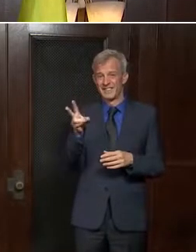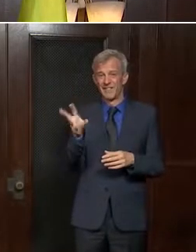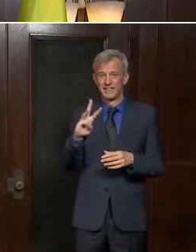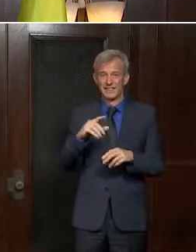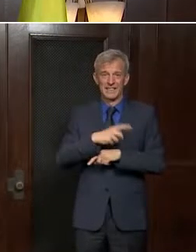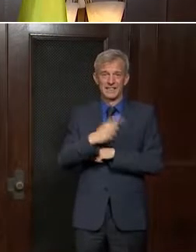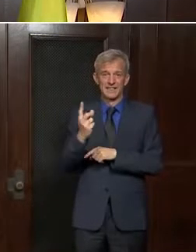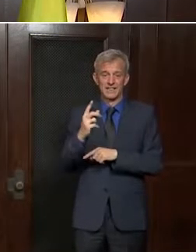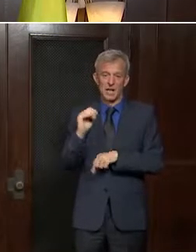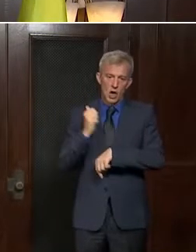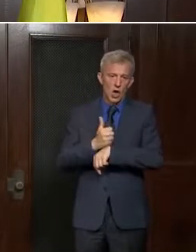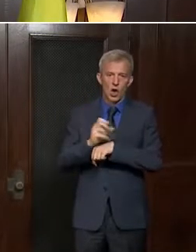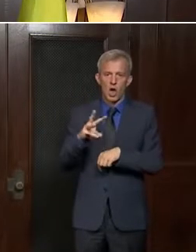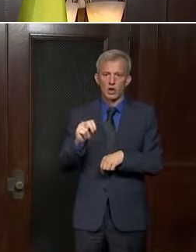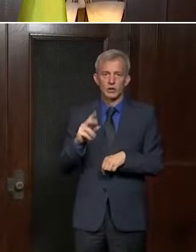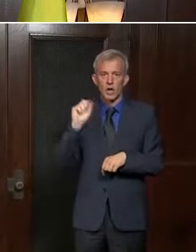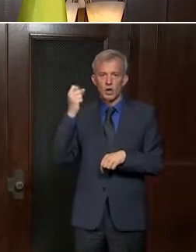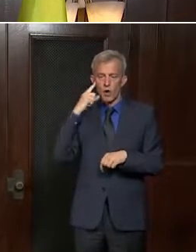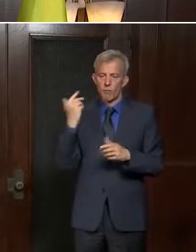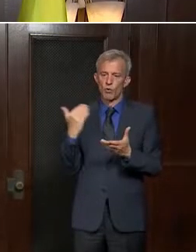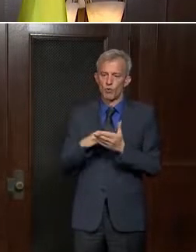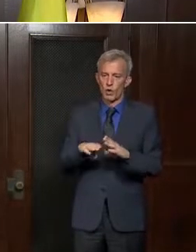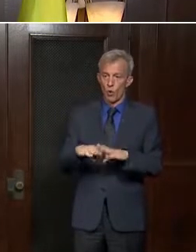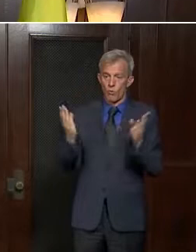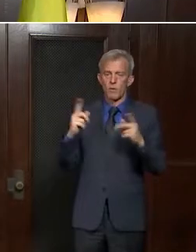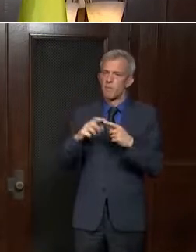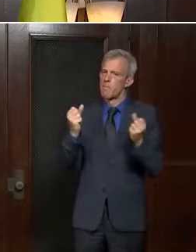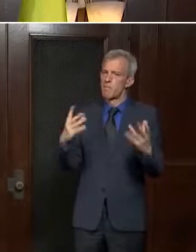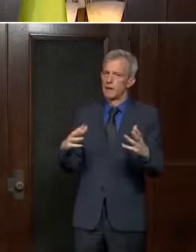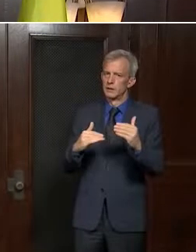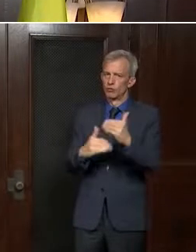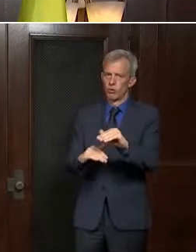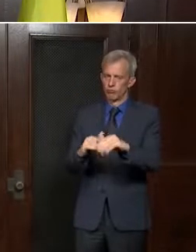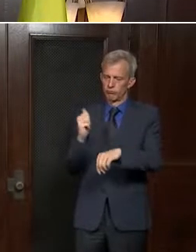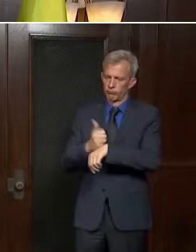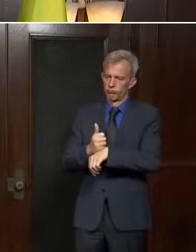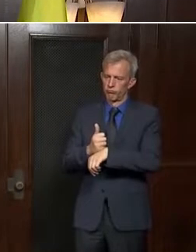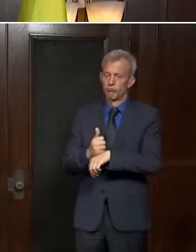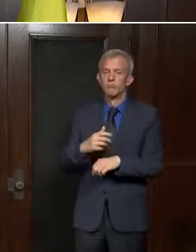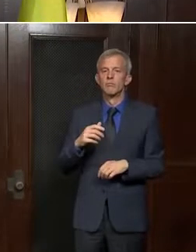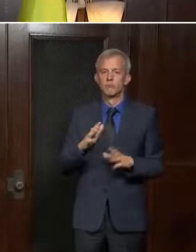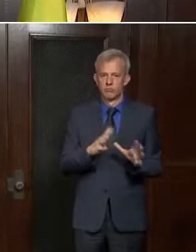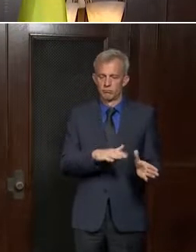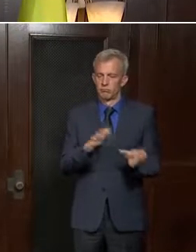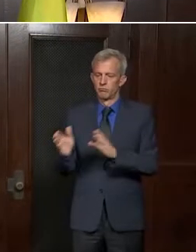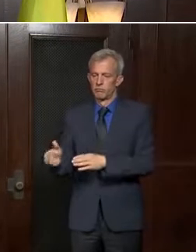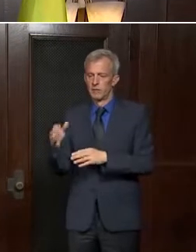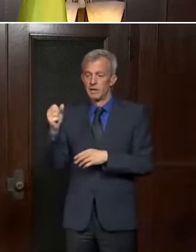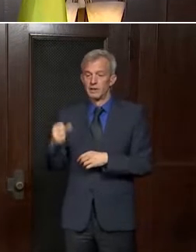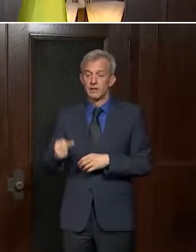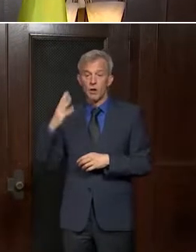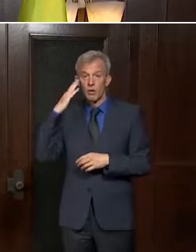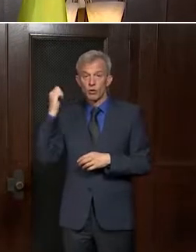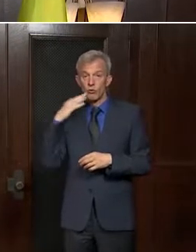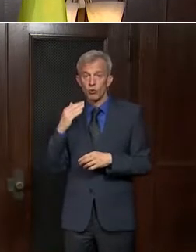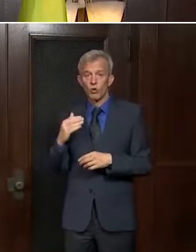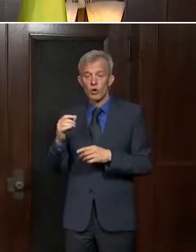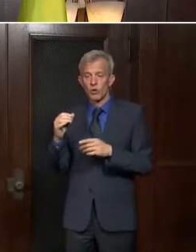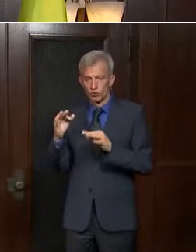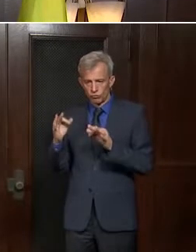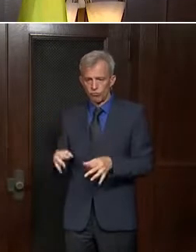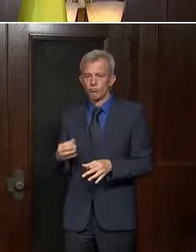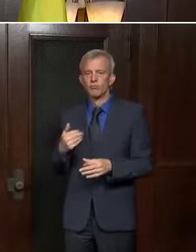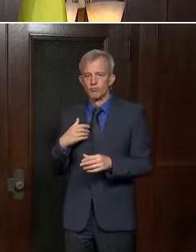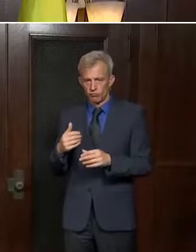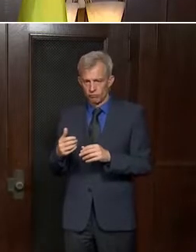the government reopened its borders but kept many restrictions in place. South Korea and the United States confirmed their first cases of